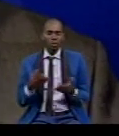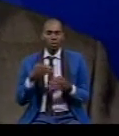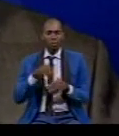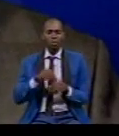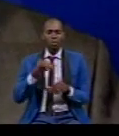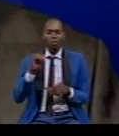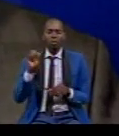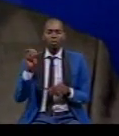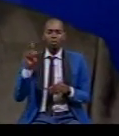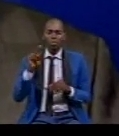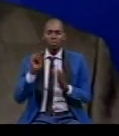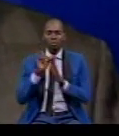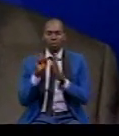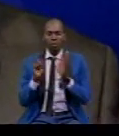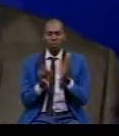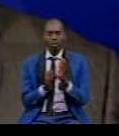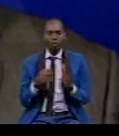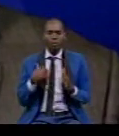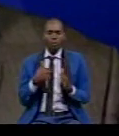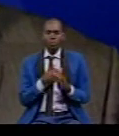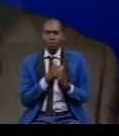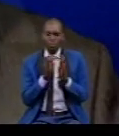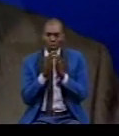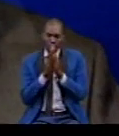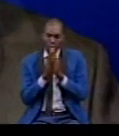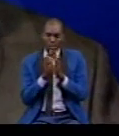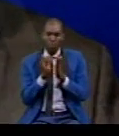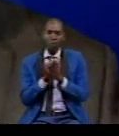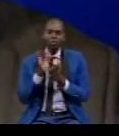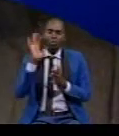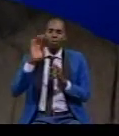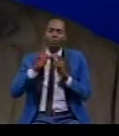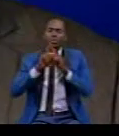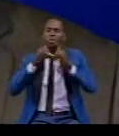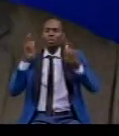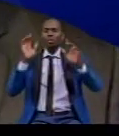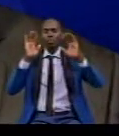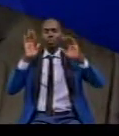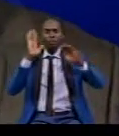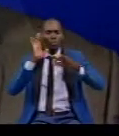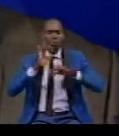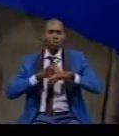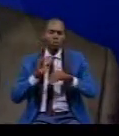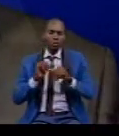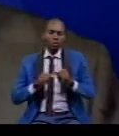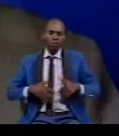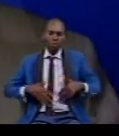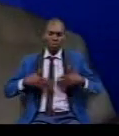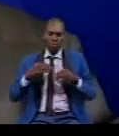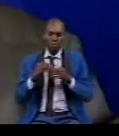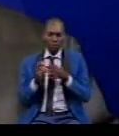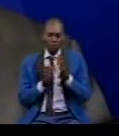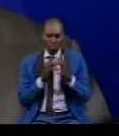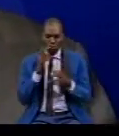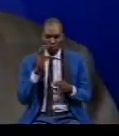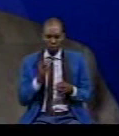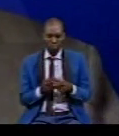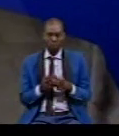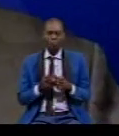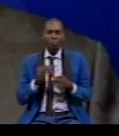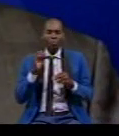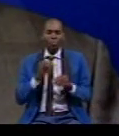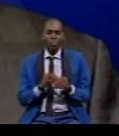was protecting myself. You go to take charm, to hurt other